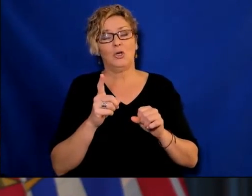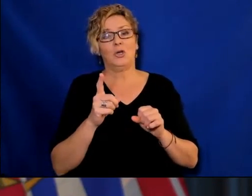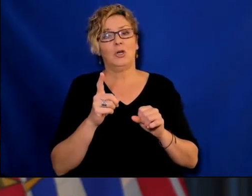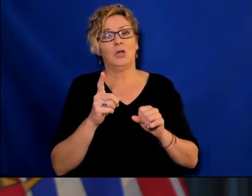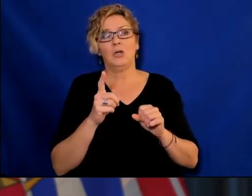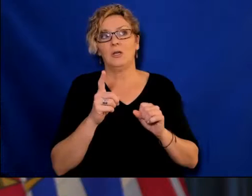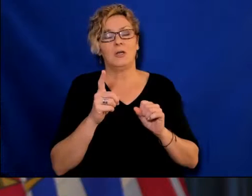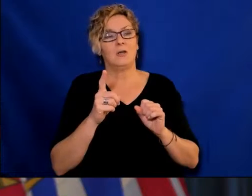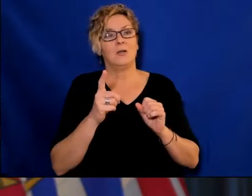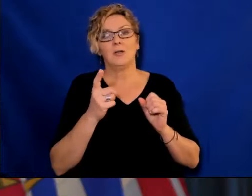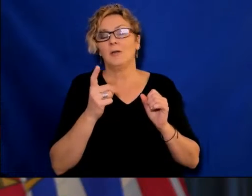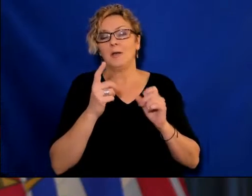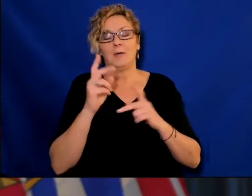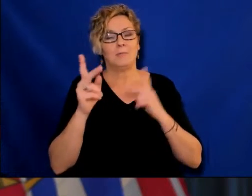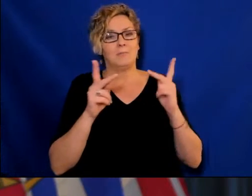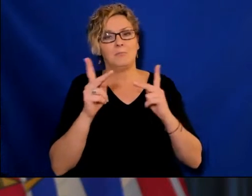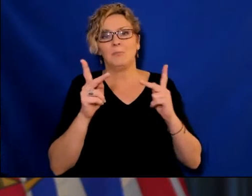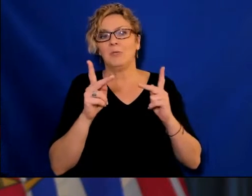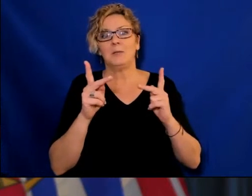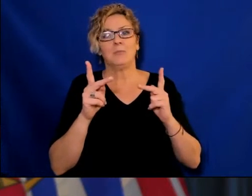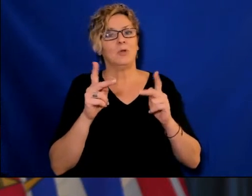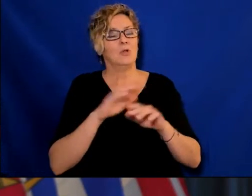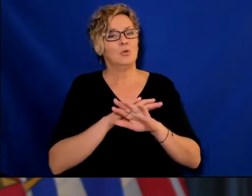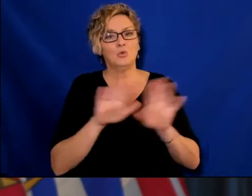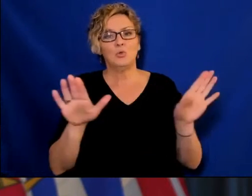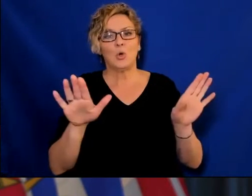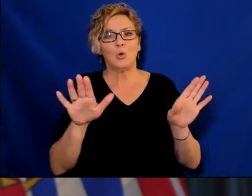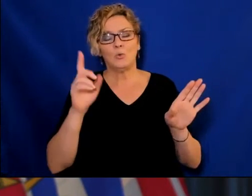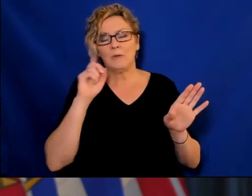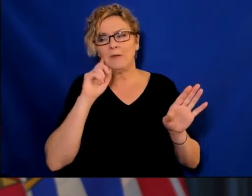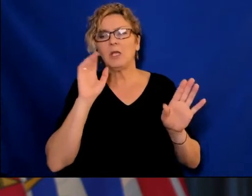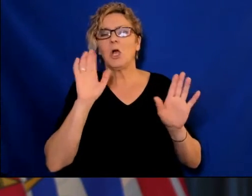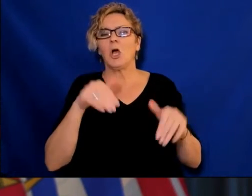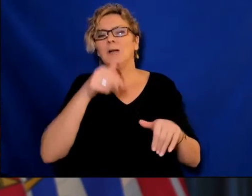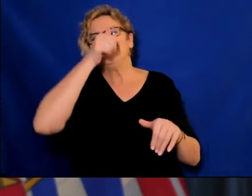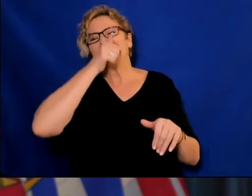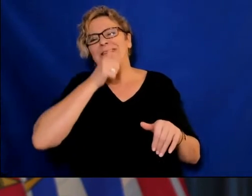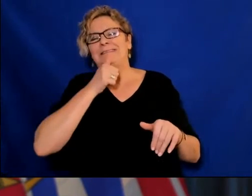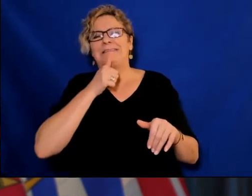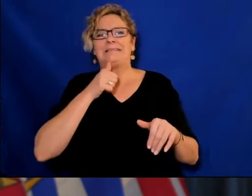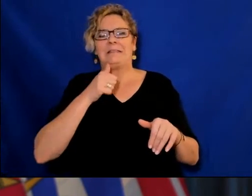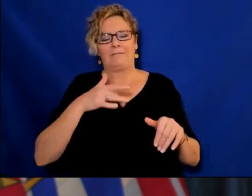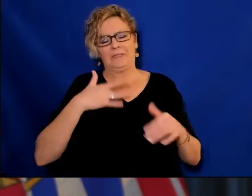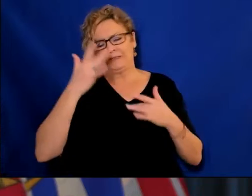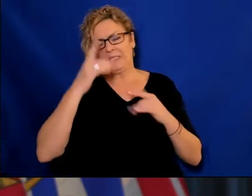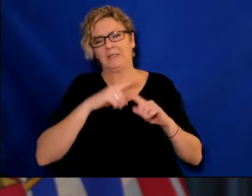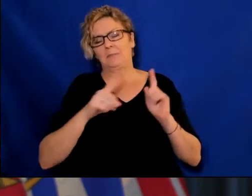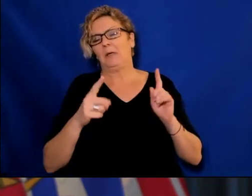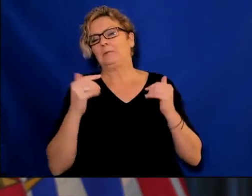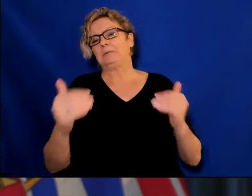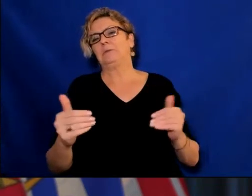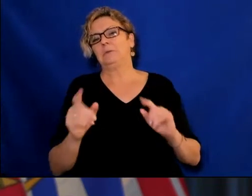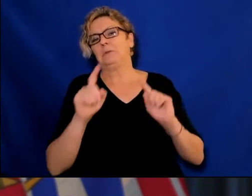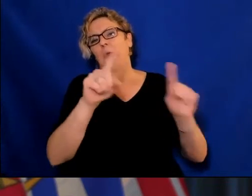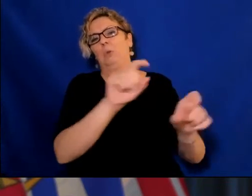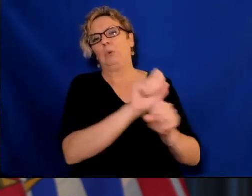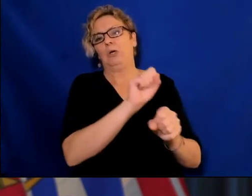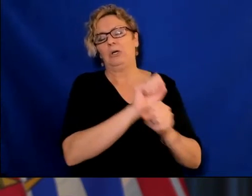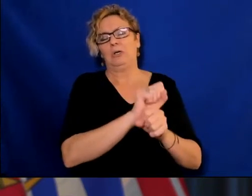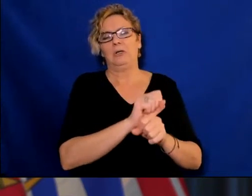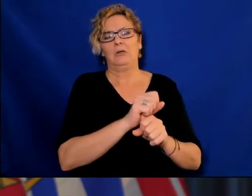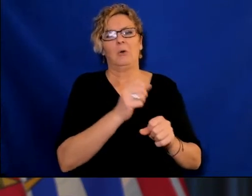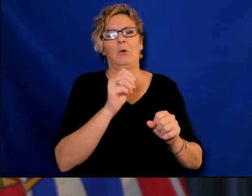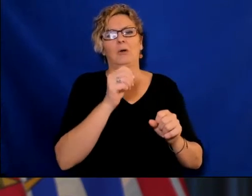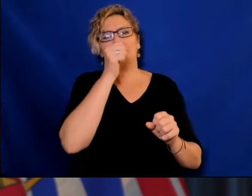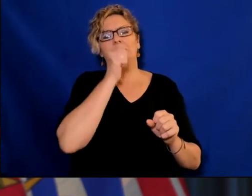staying back if we're not feeling well. Do you have a follow-up, Priyanka? Yes, I do have a follow-up.